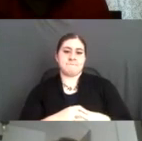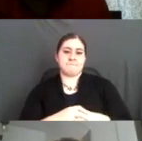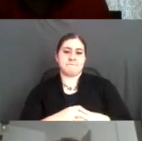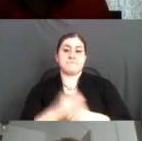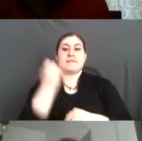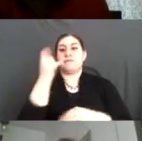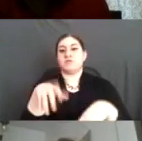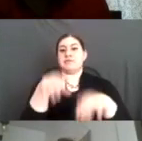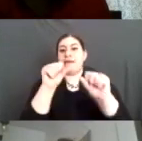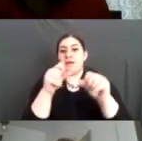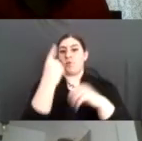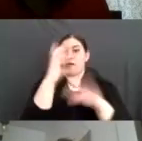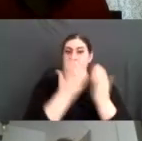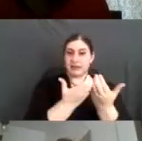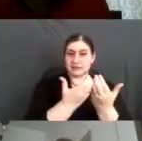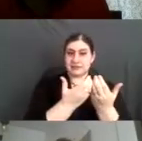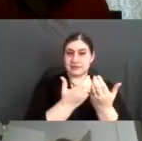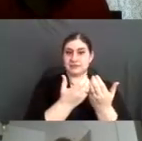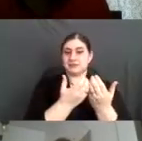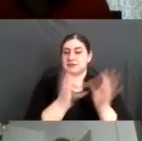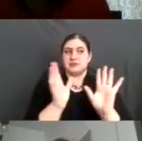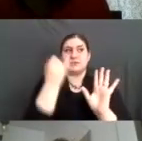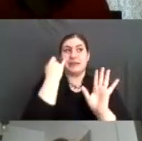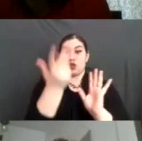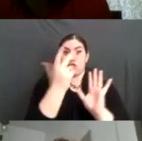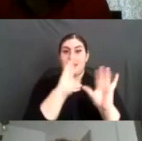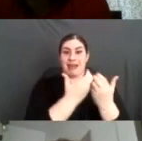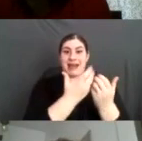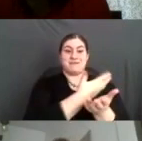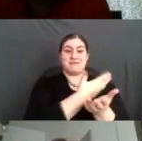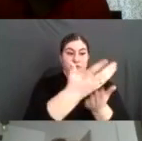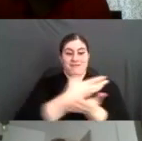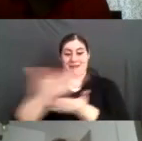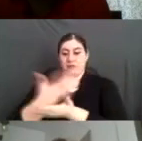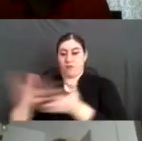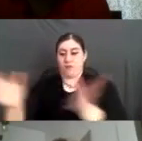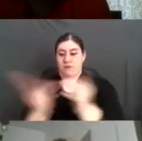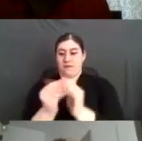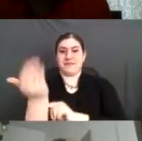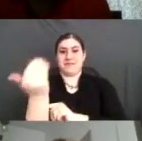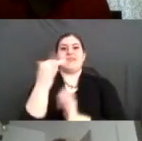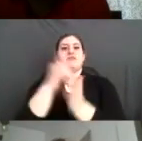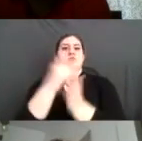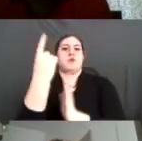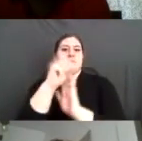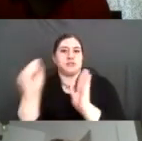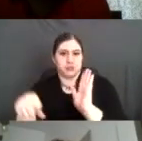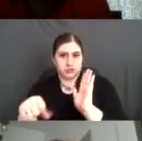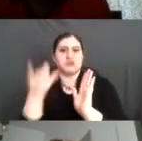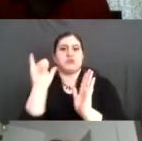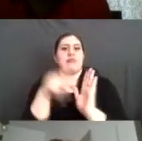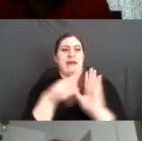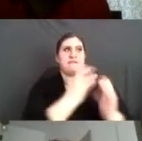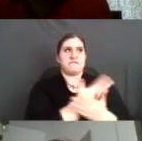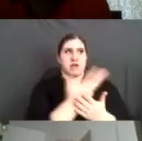if you're taking one class, if you're taking 3 consecutive 5-week sessions, then that's the equivalent of 1 semester. So in that sense, you